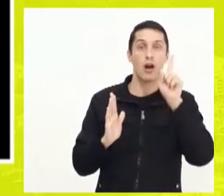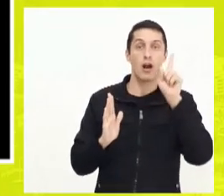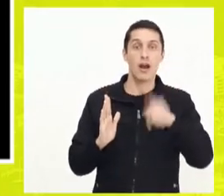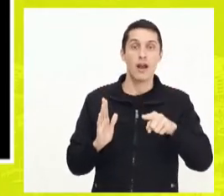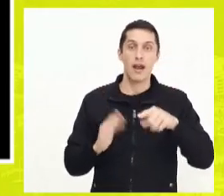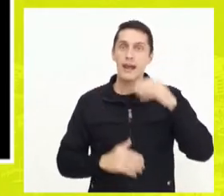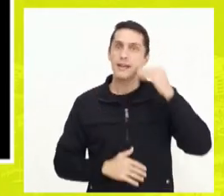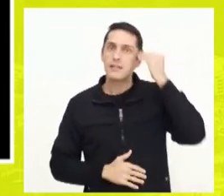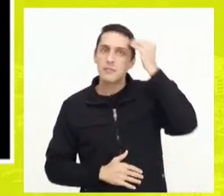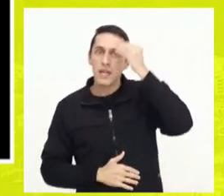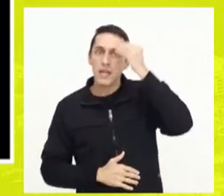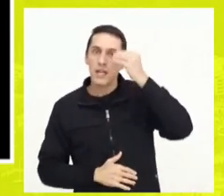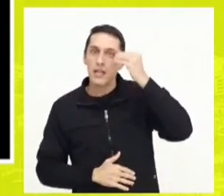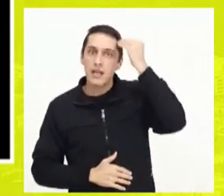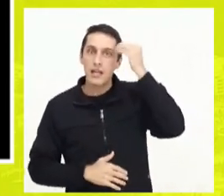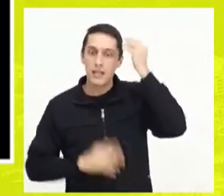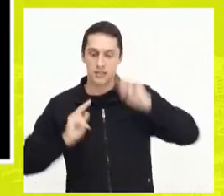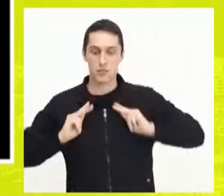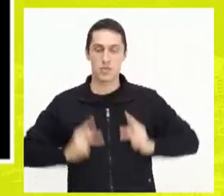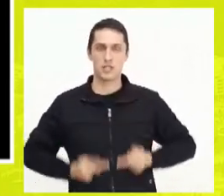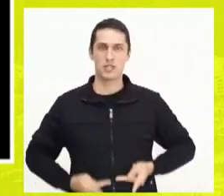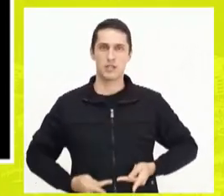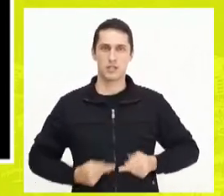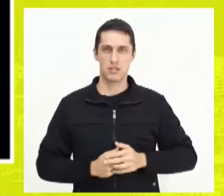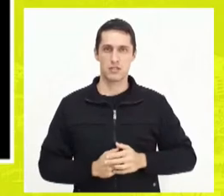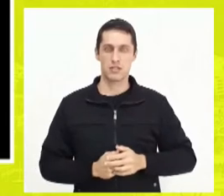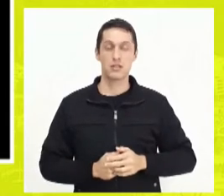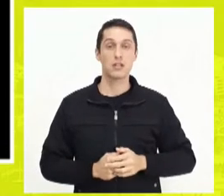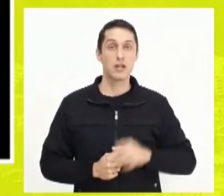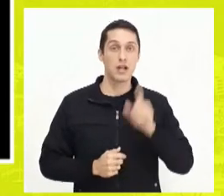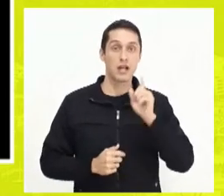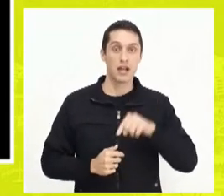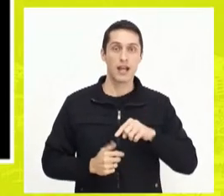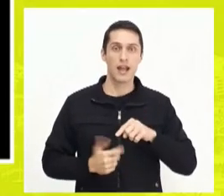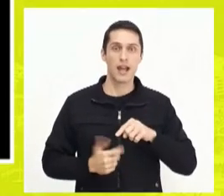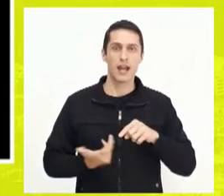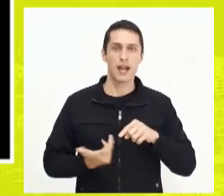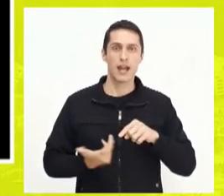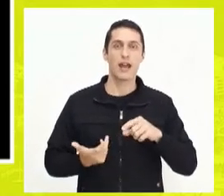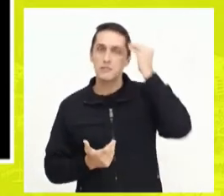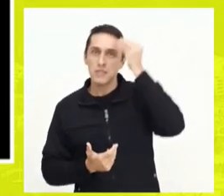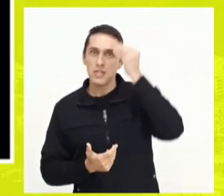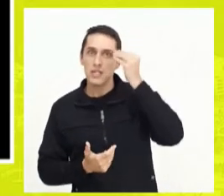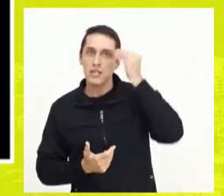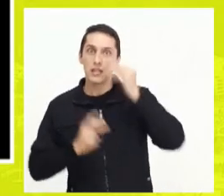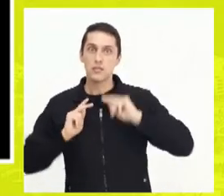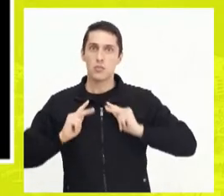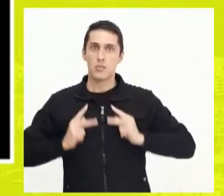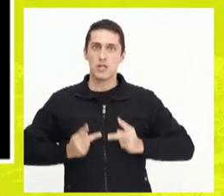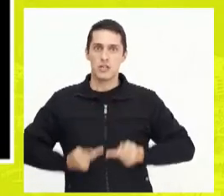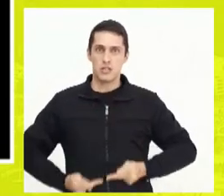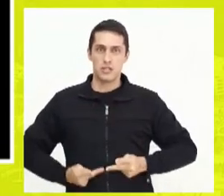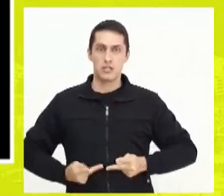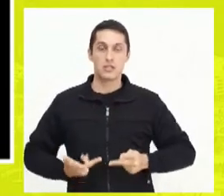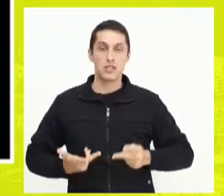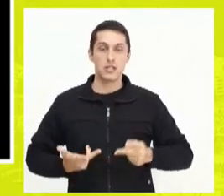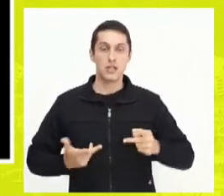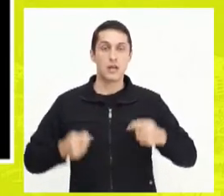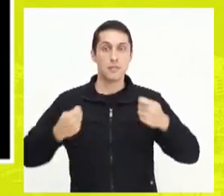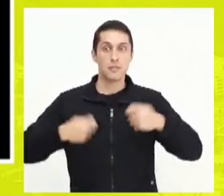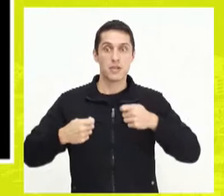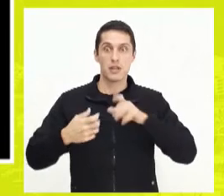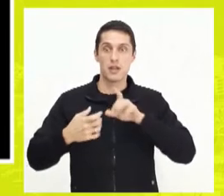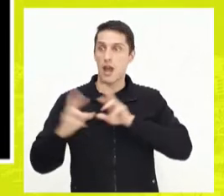us what's uh digged from us is the human experience this i mains space for